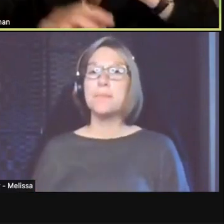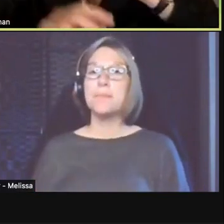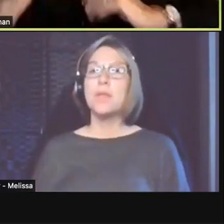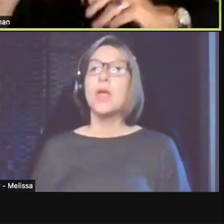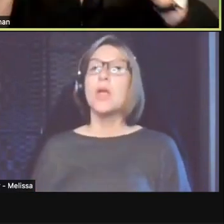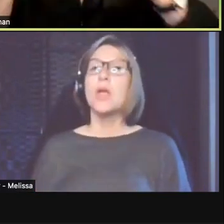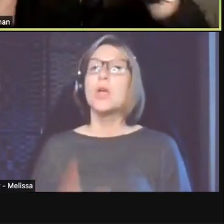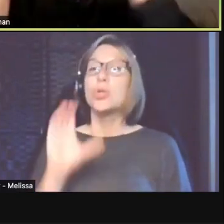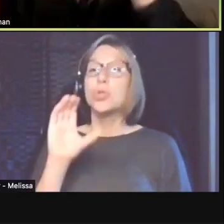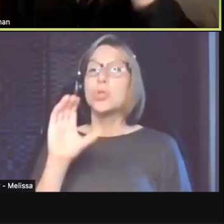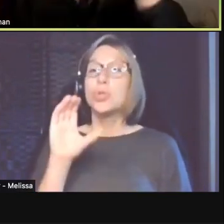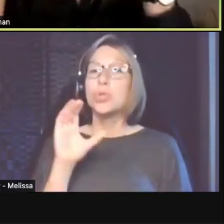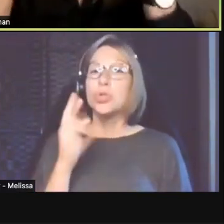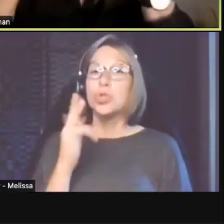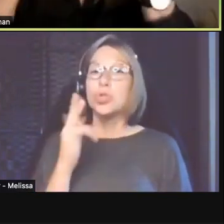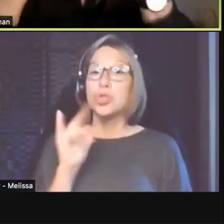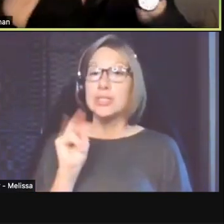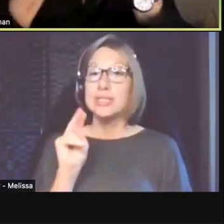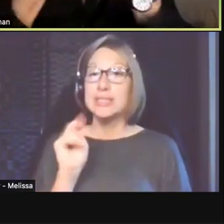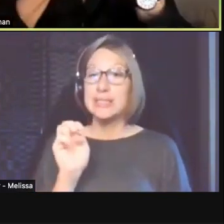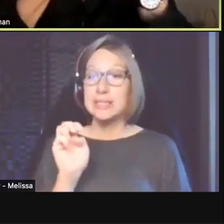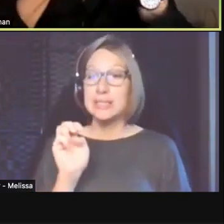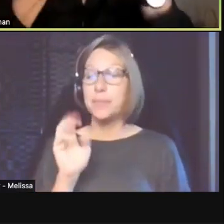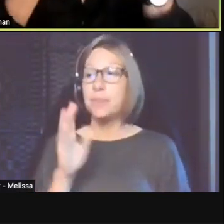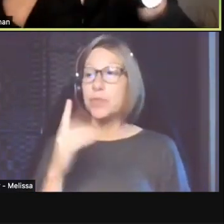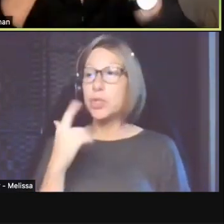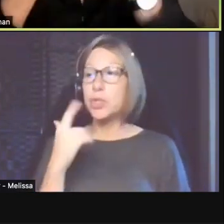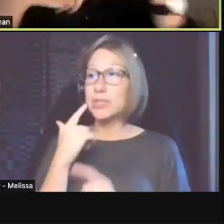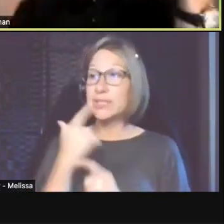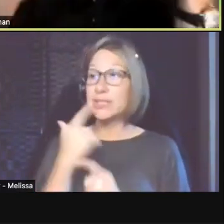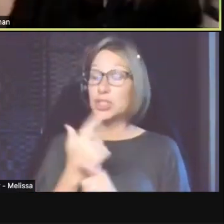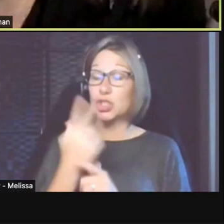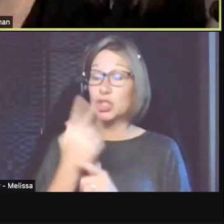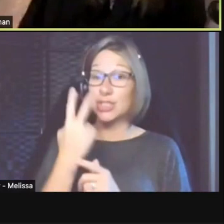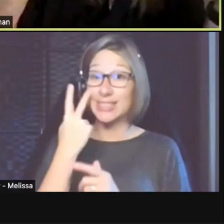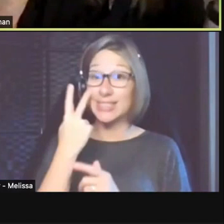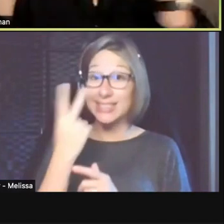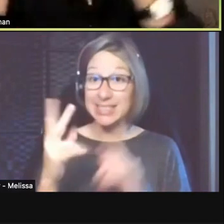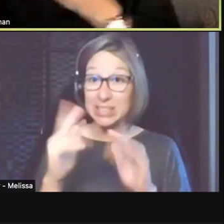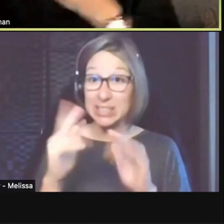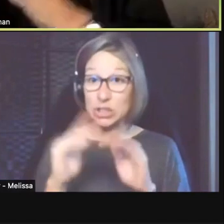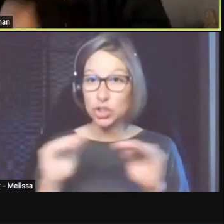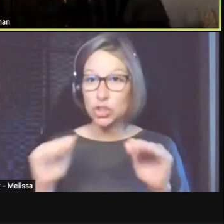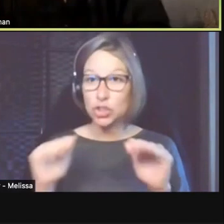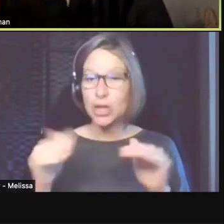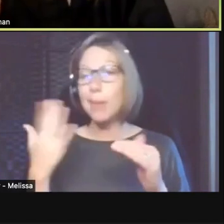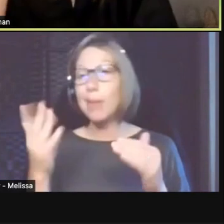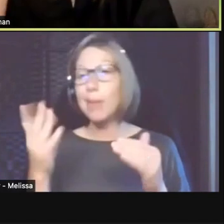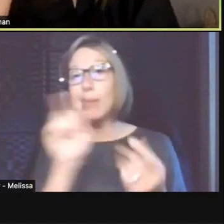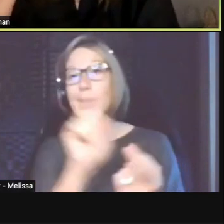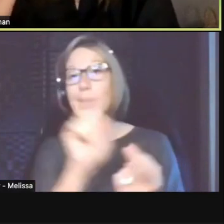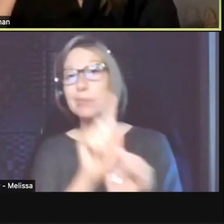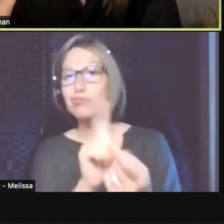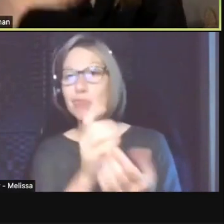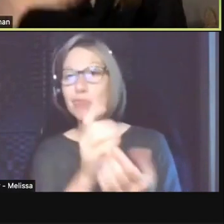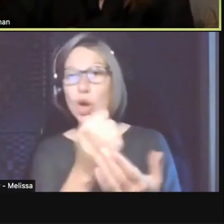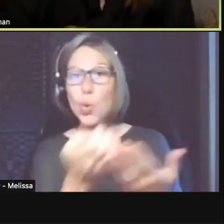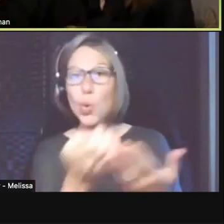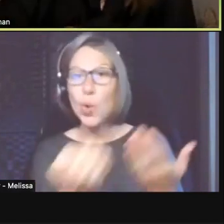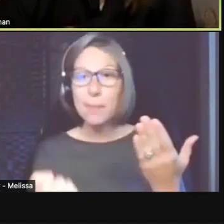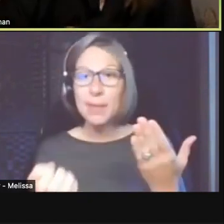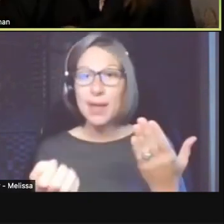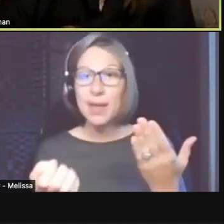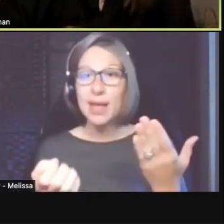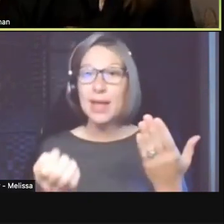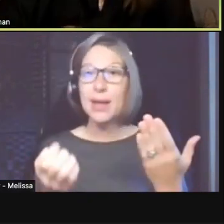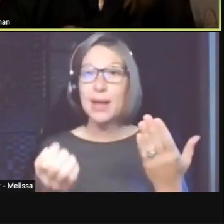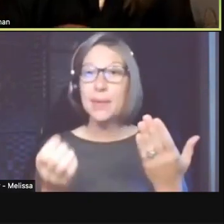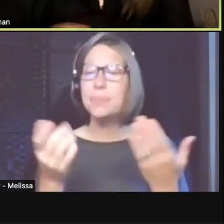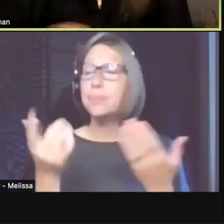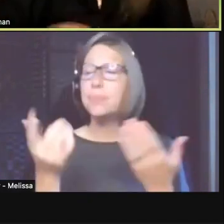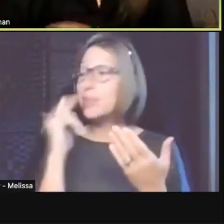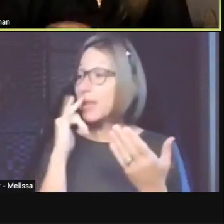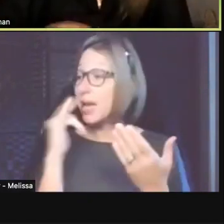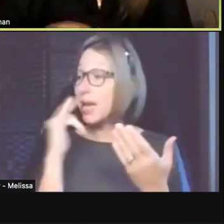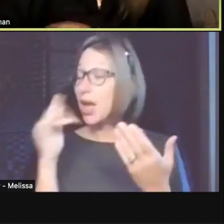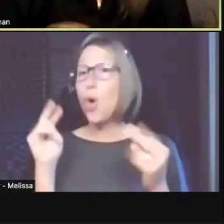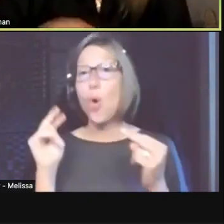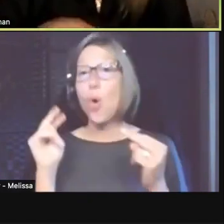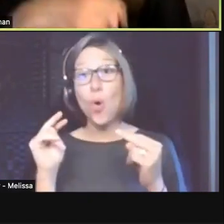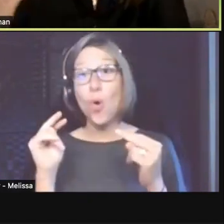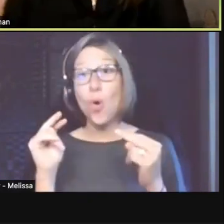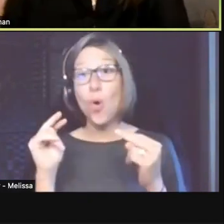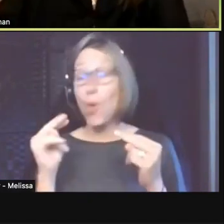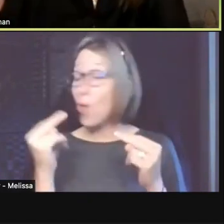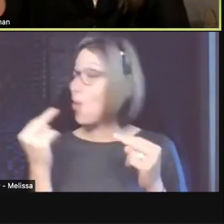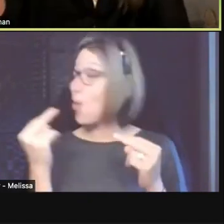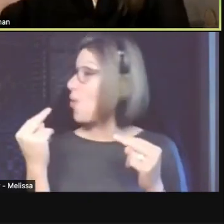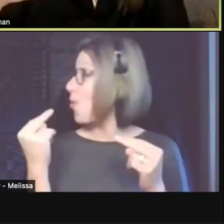sister sees a child, maybe goes to a piece of equipment, sees a child, that child regards her, she looks back